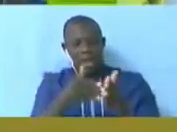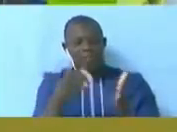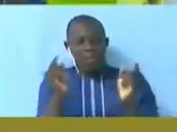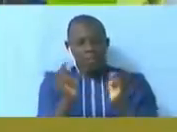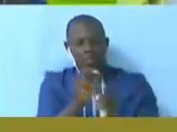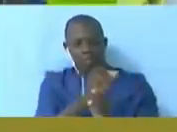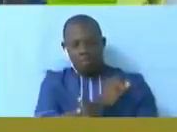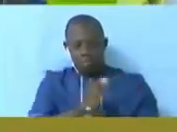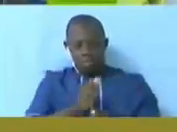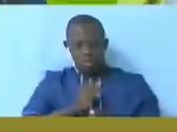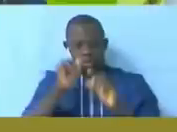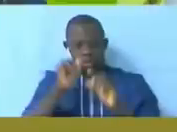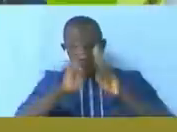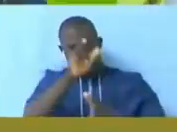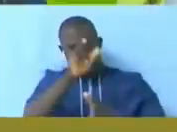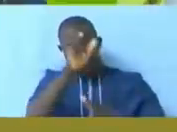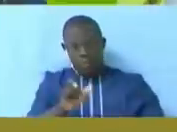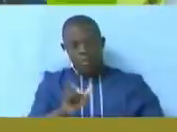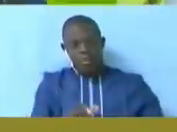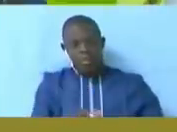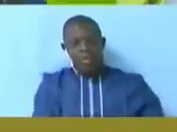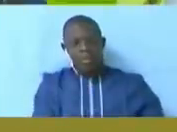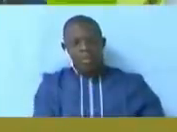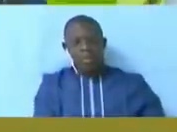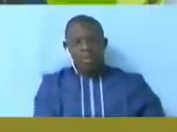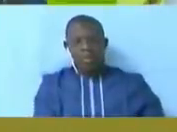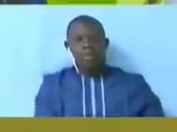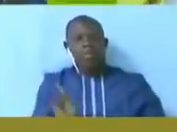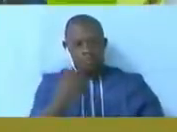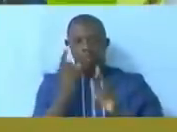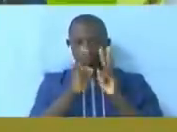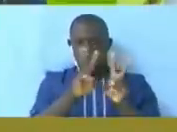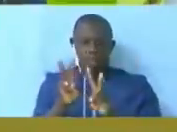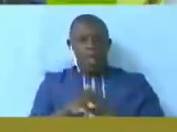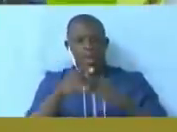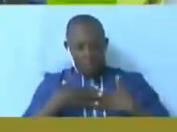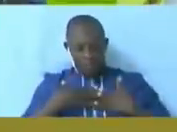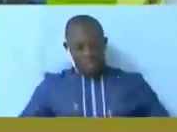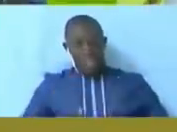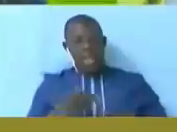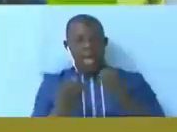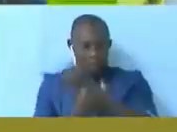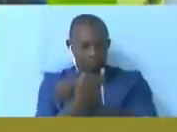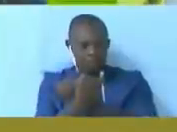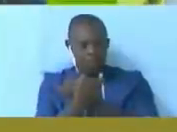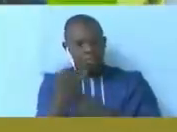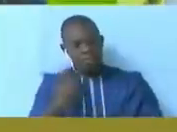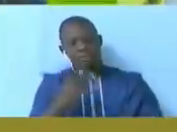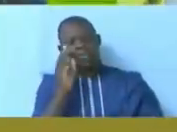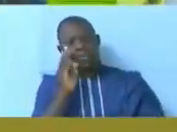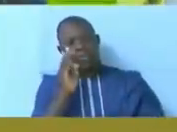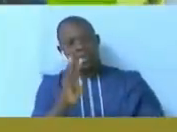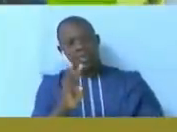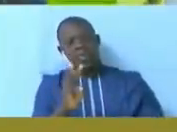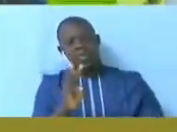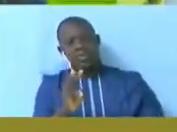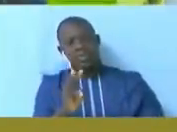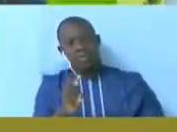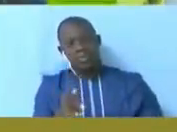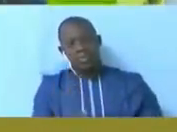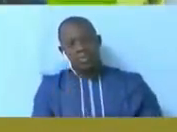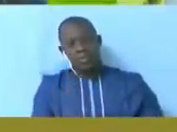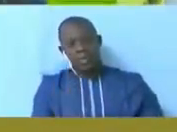lawyers is what is visible, the physical abuse on our clients,